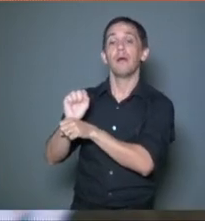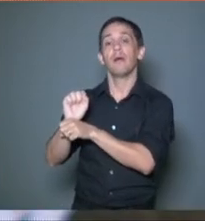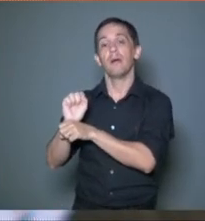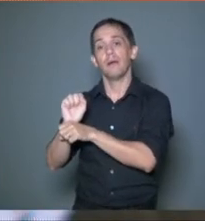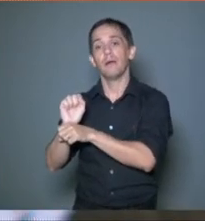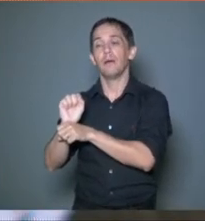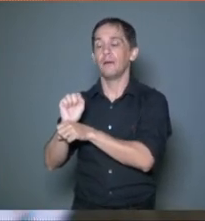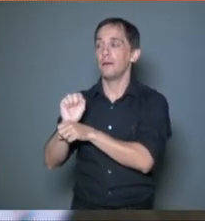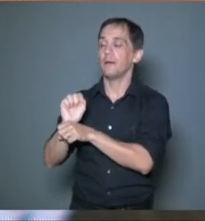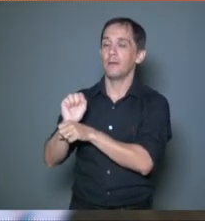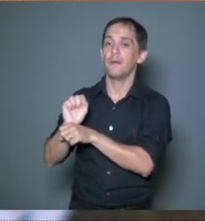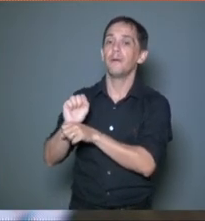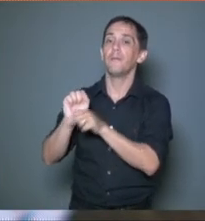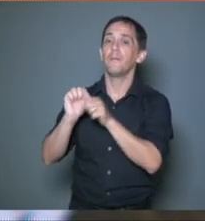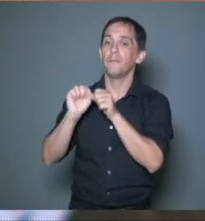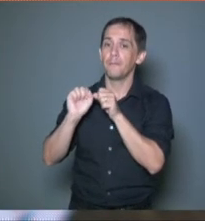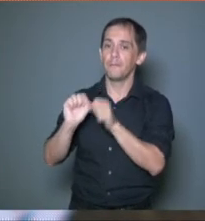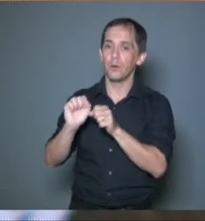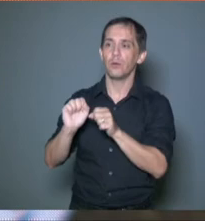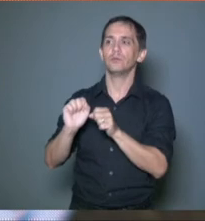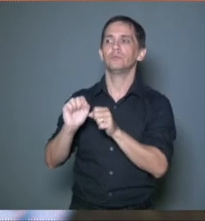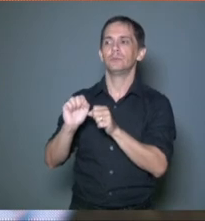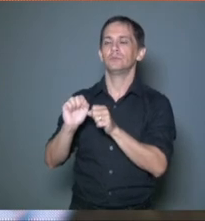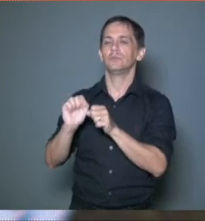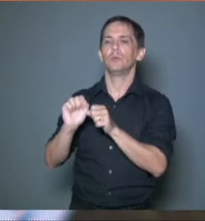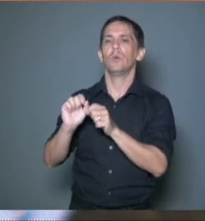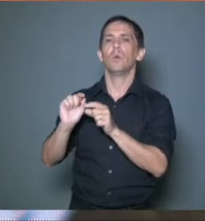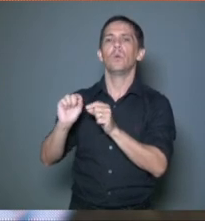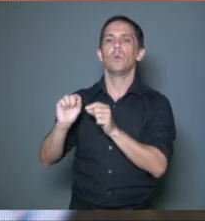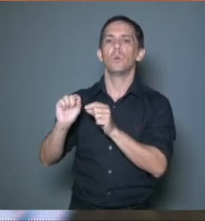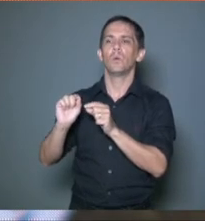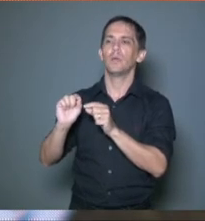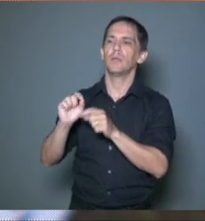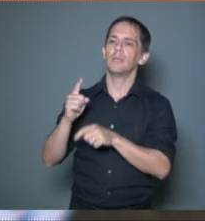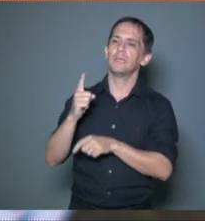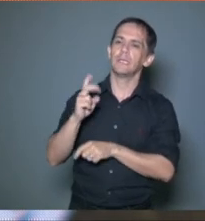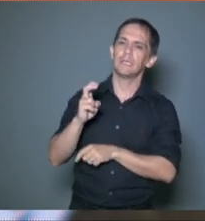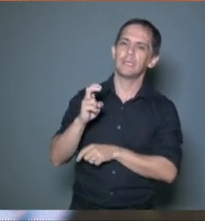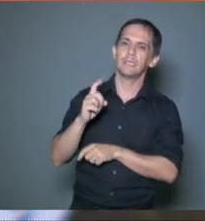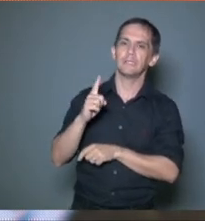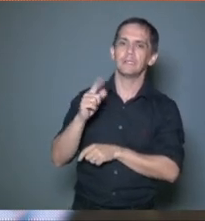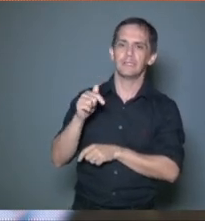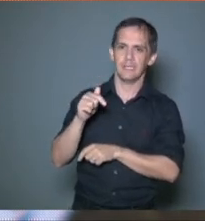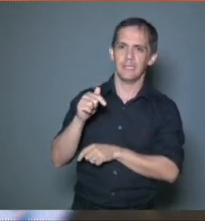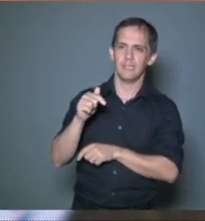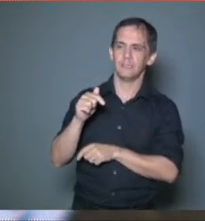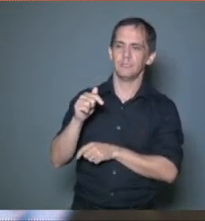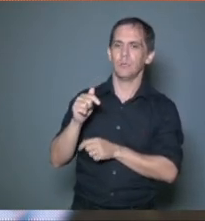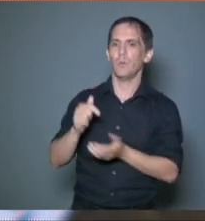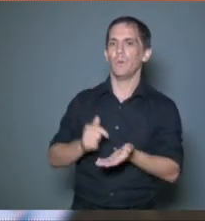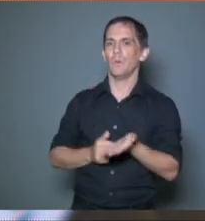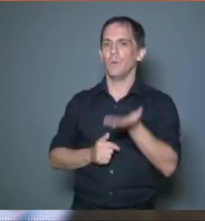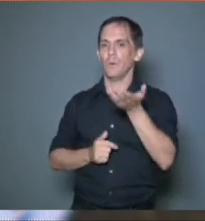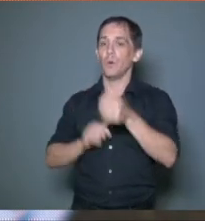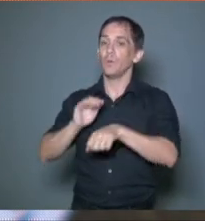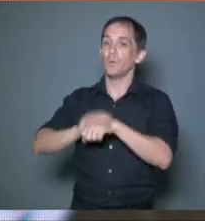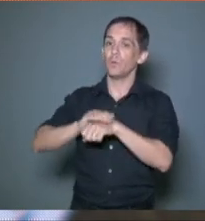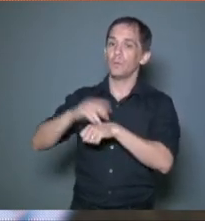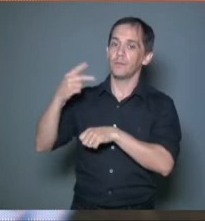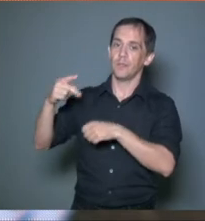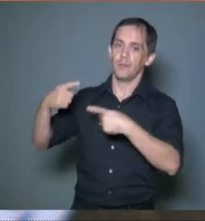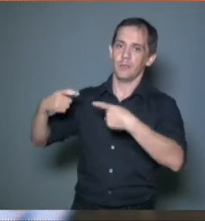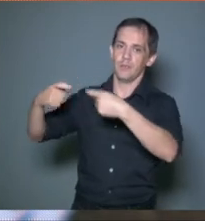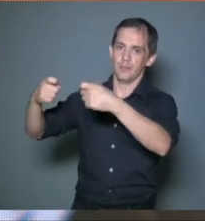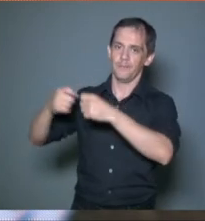Oh, obviously, if the war stops, that upside might come back. The upside of the war is from 15